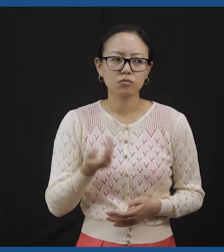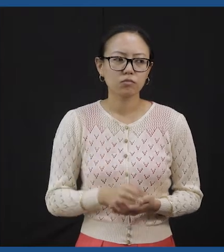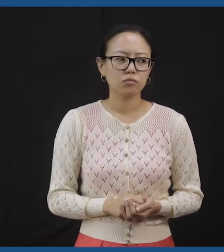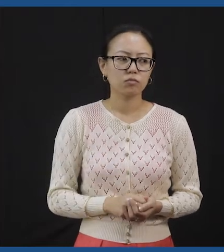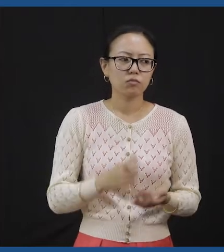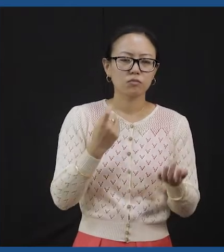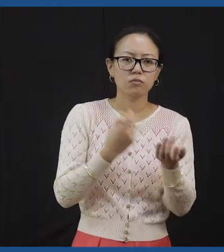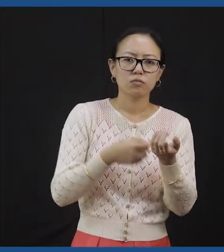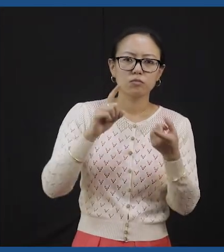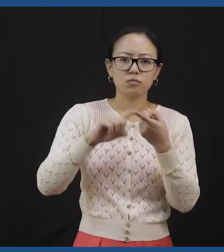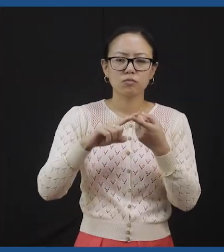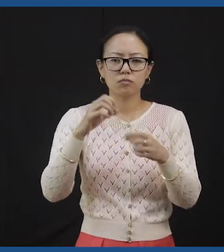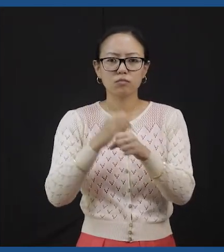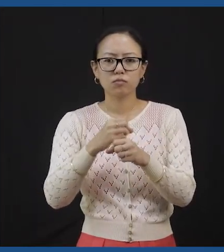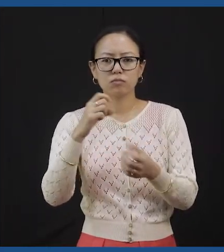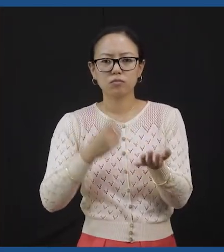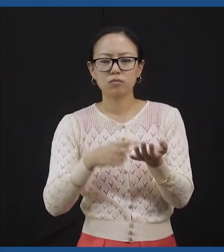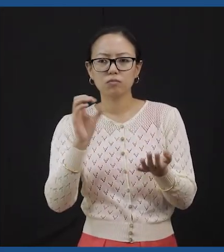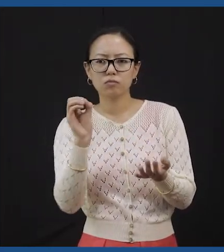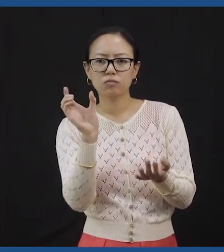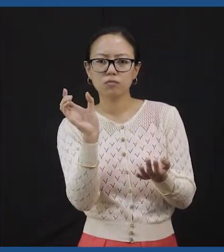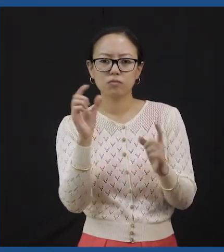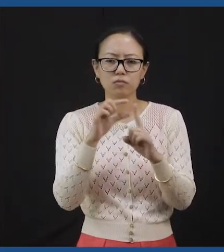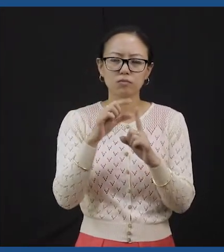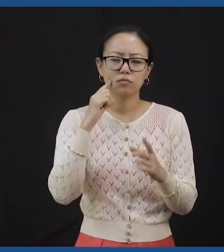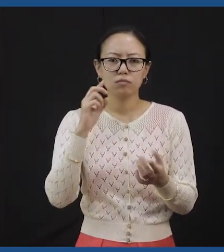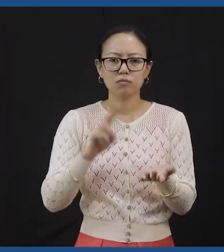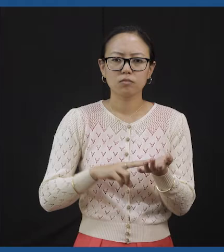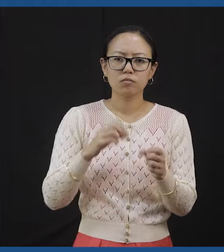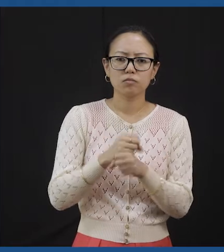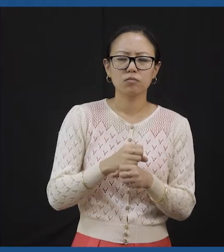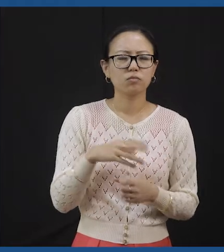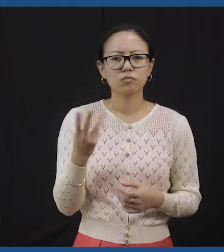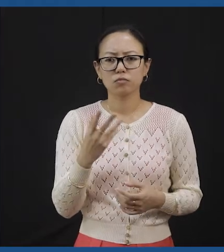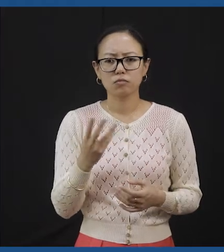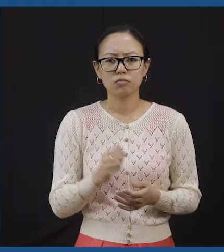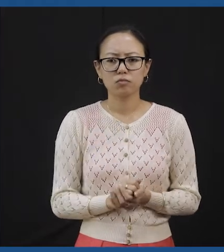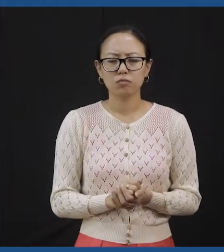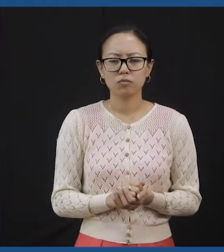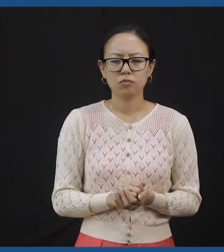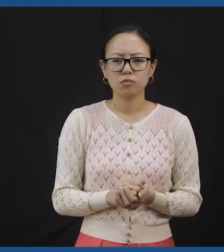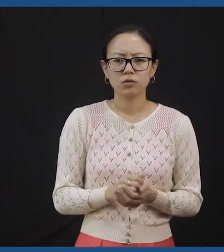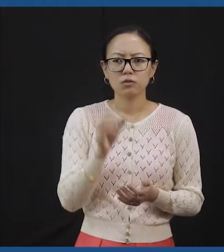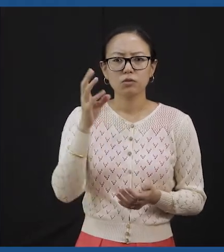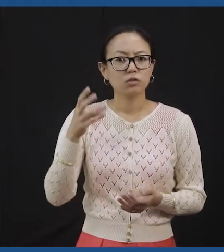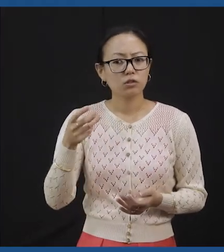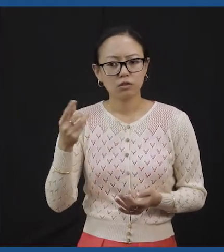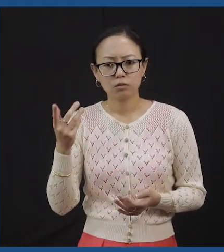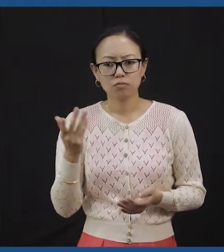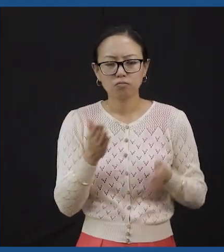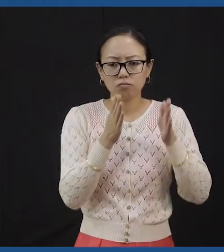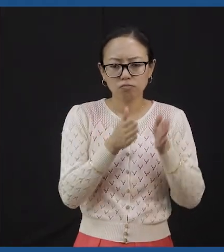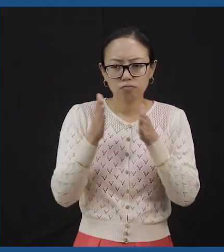means rearranging the numbers of group again. So here subtraction without regrouping is you